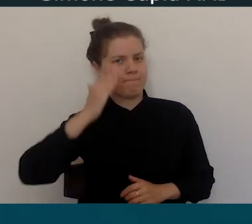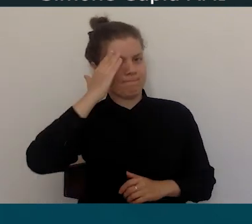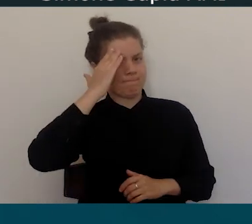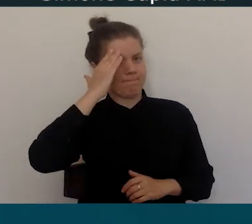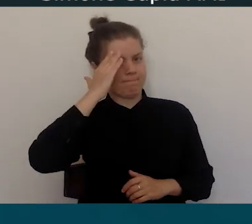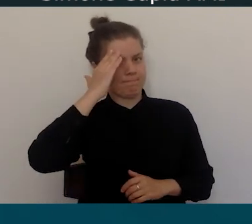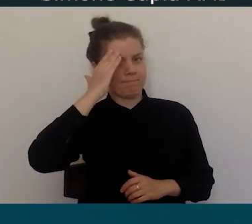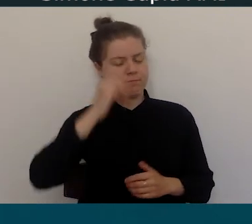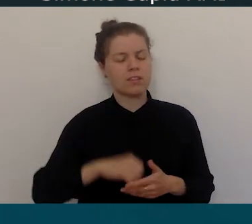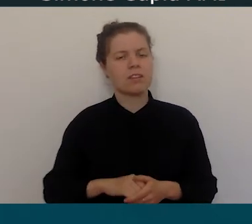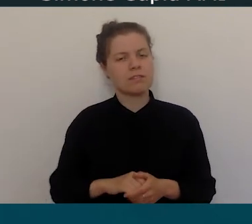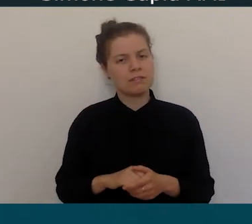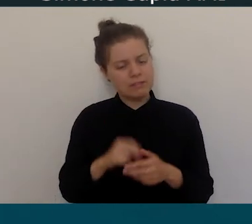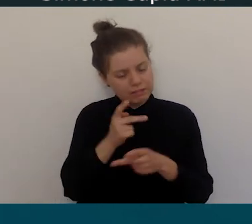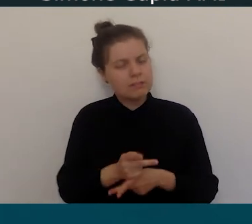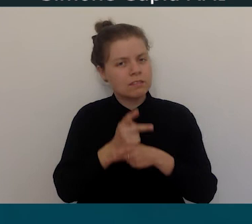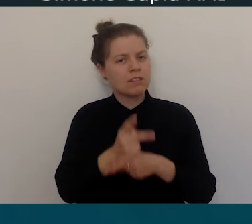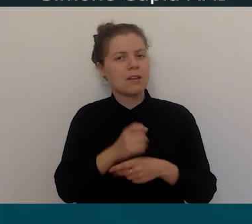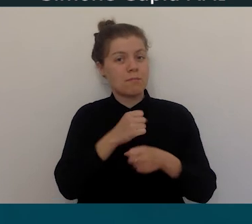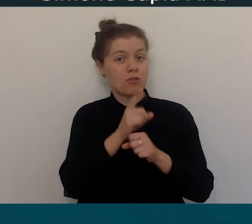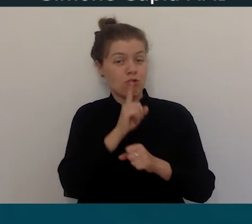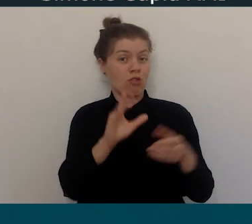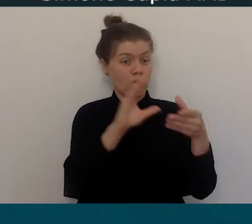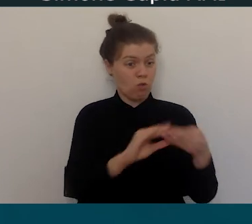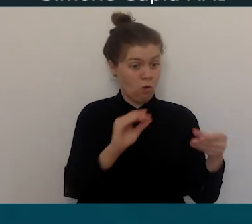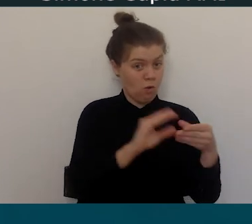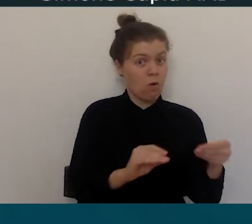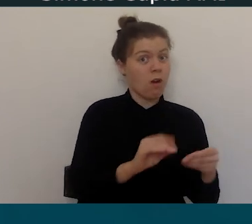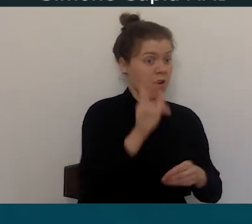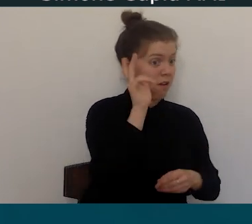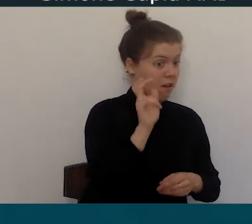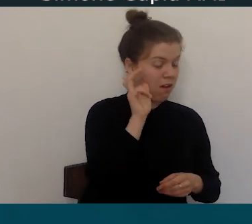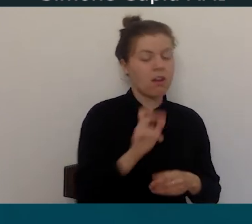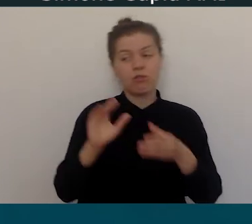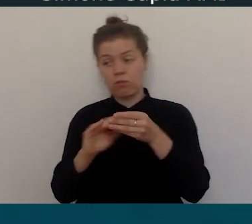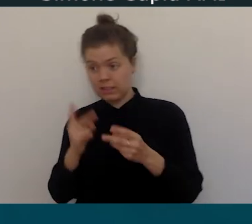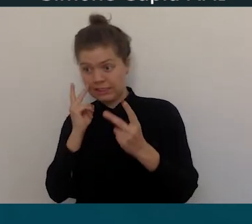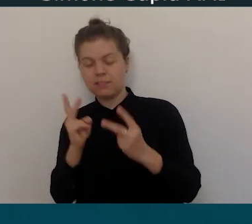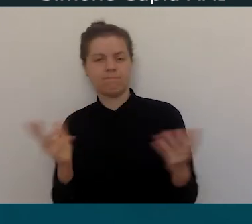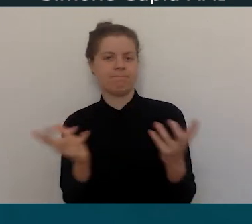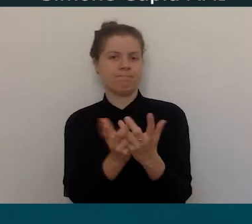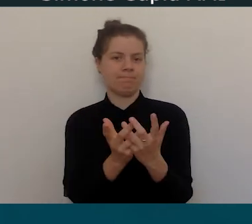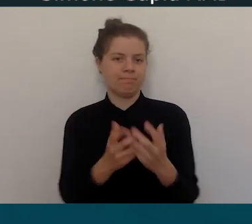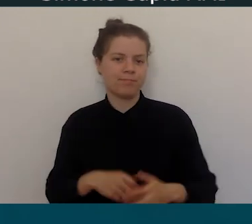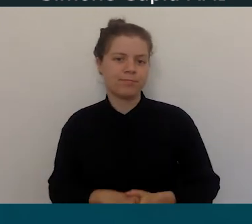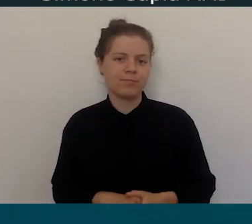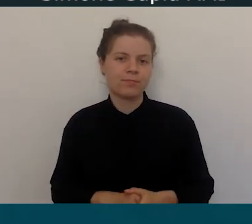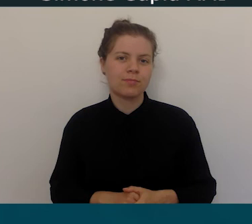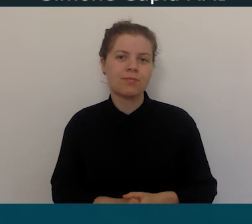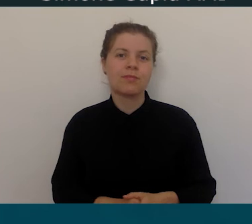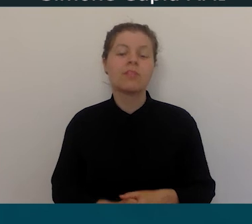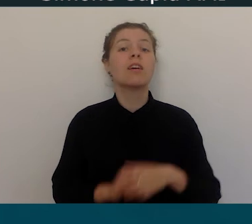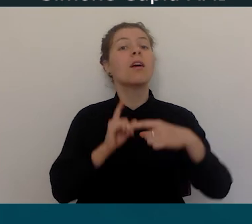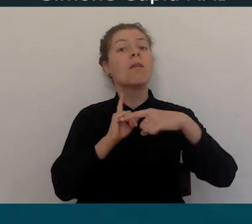capturing B-roll that tells the same story as your audio story. Be very cognizant of how